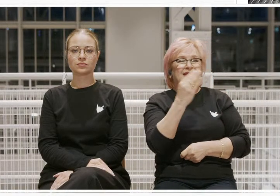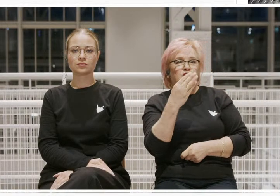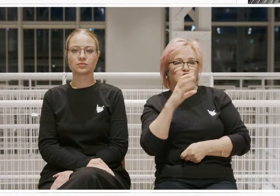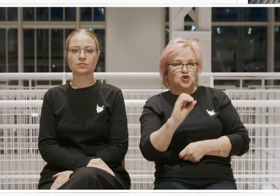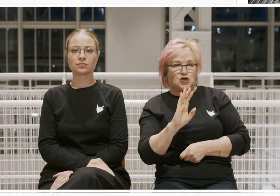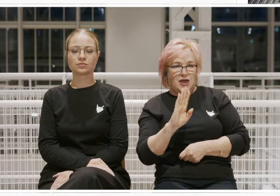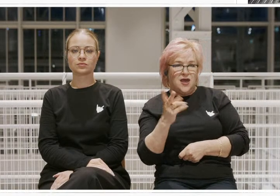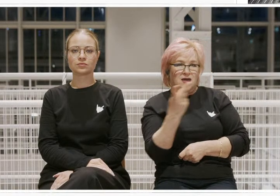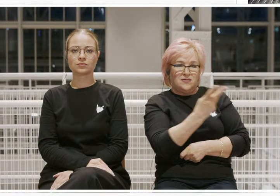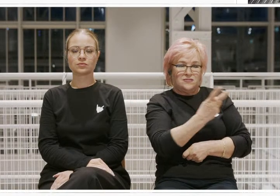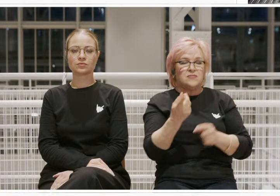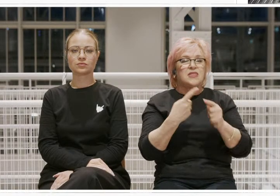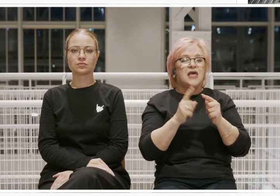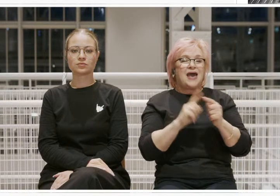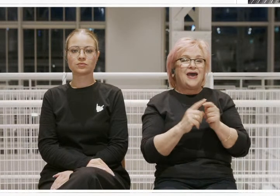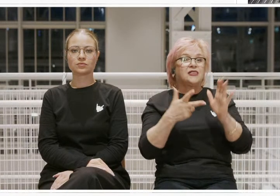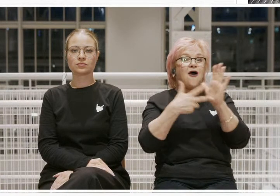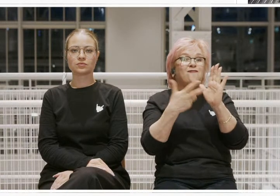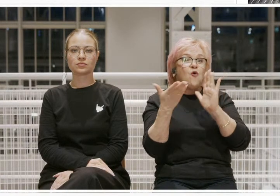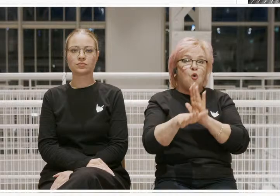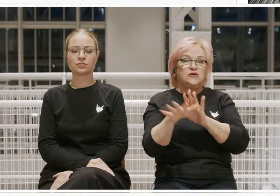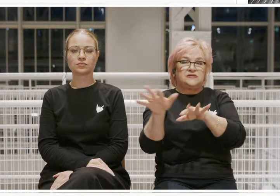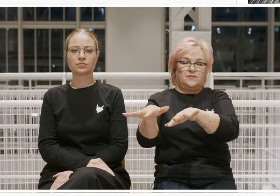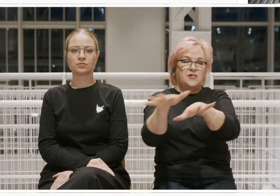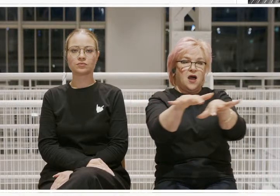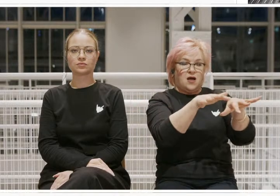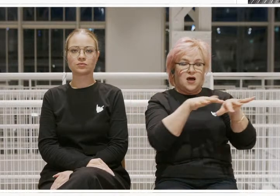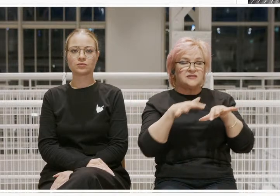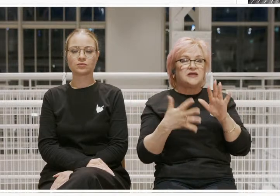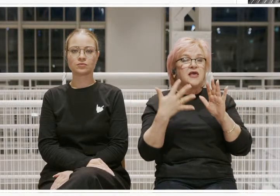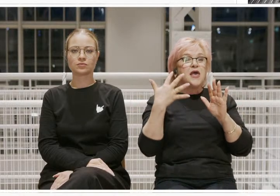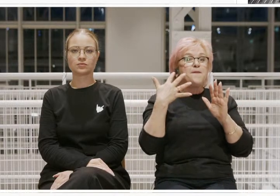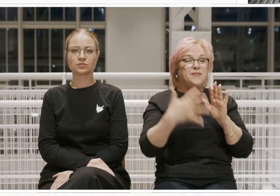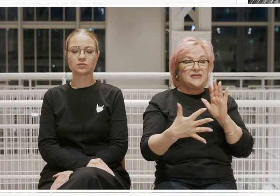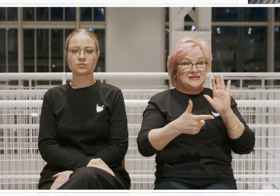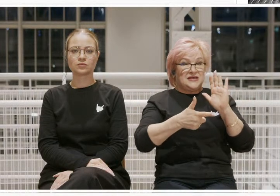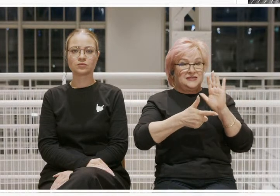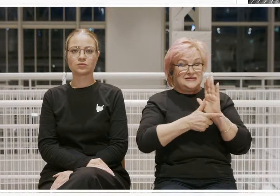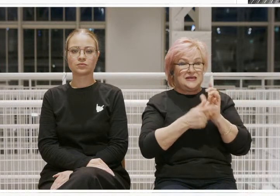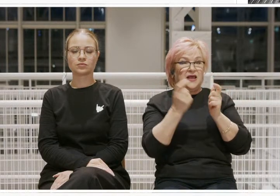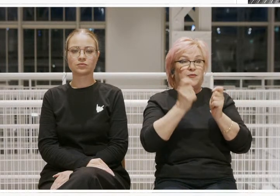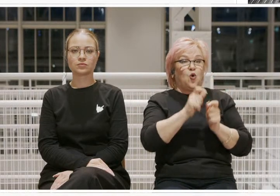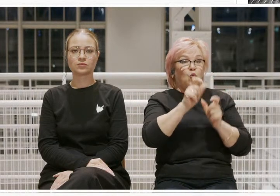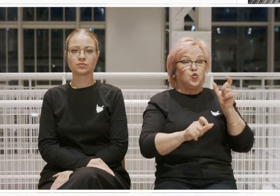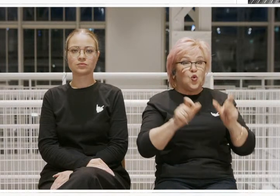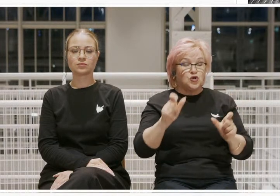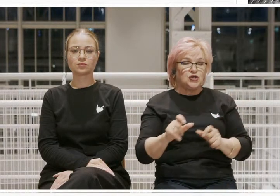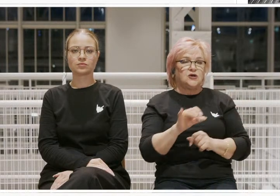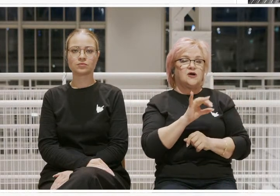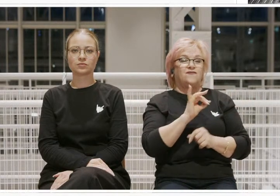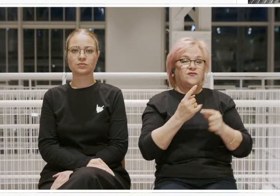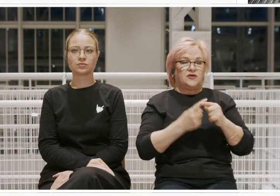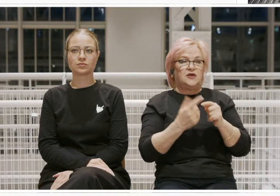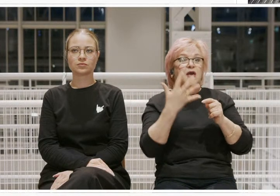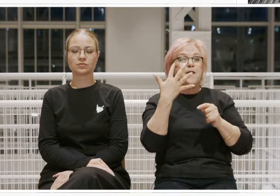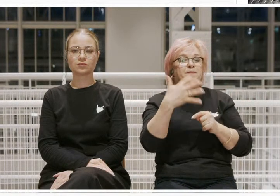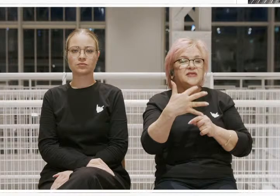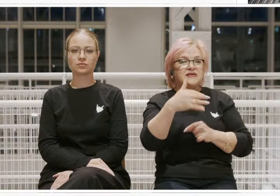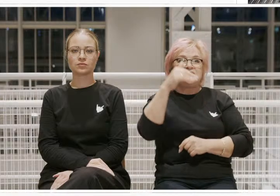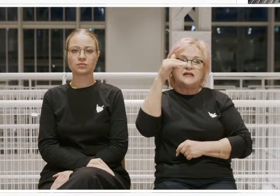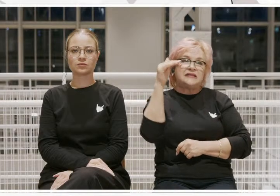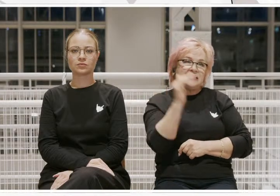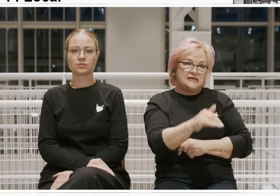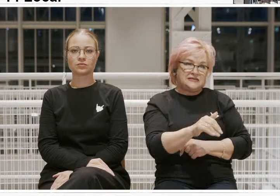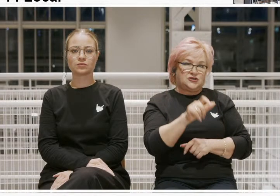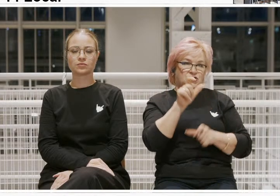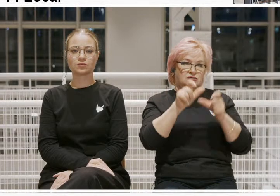8 venues with the participation of 57 artists and attracted 50,000 visitors.